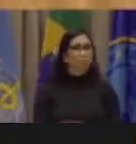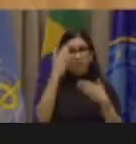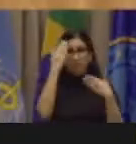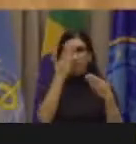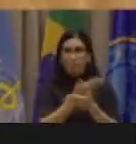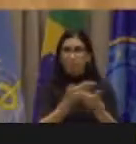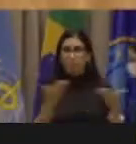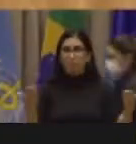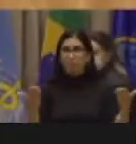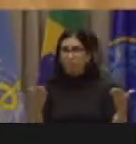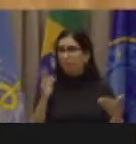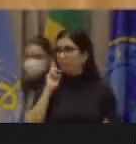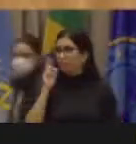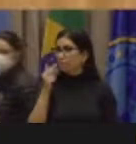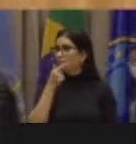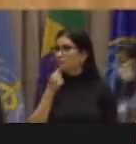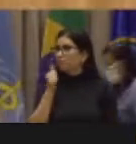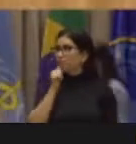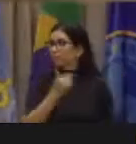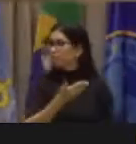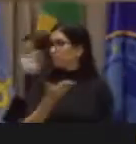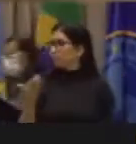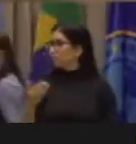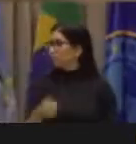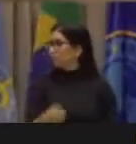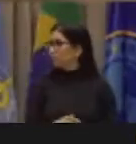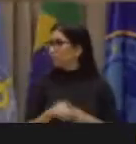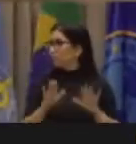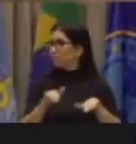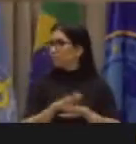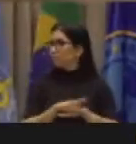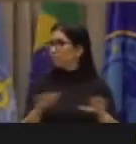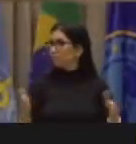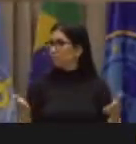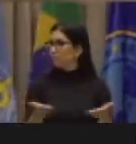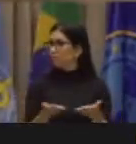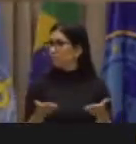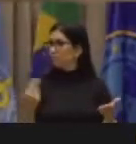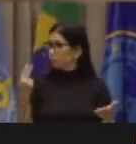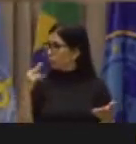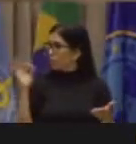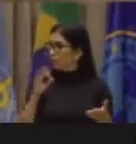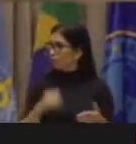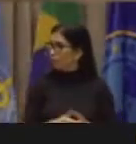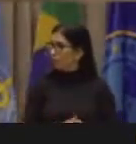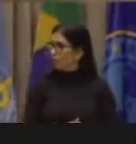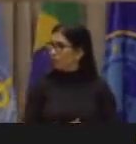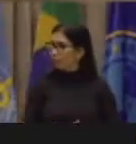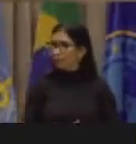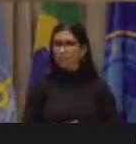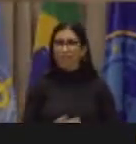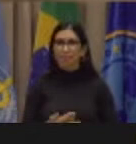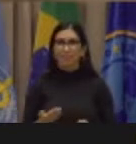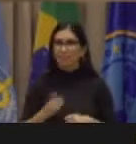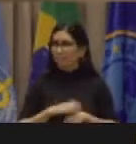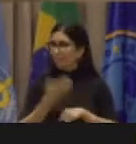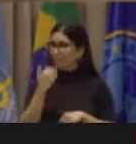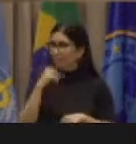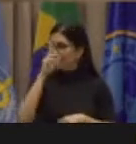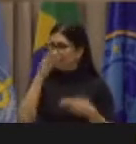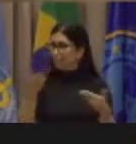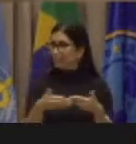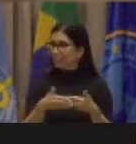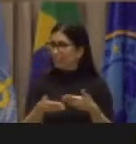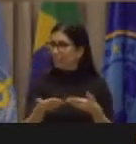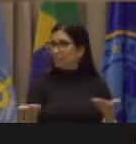We would like to thank everybody who integrated this panel, and we have concluded the activities for this first